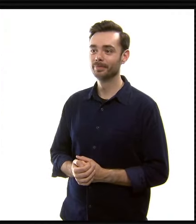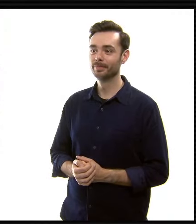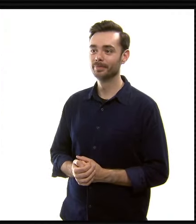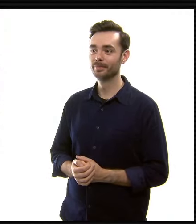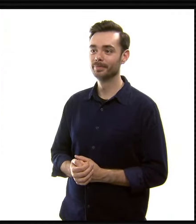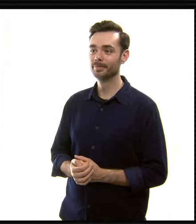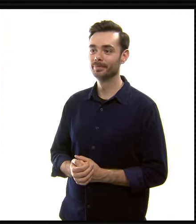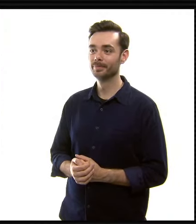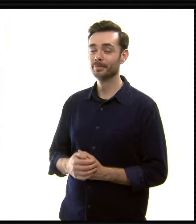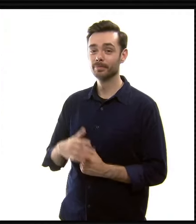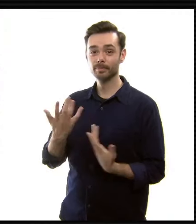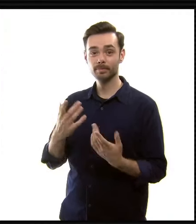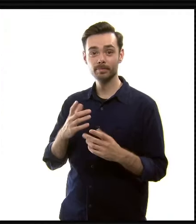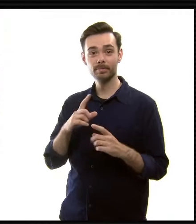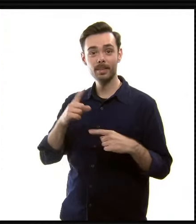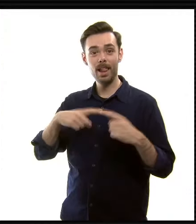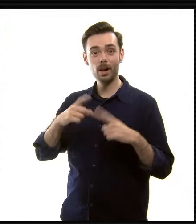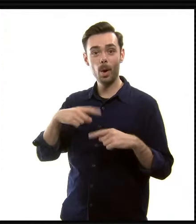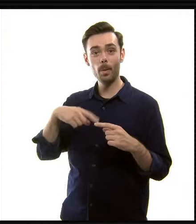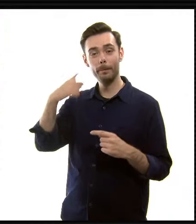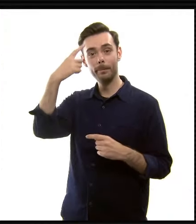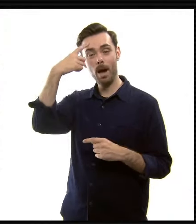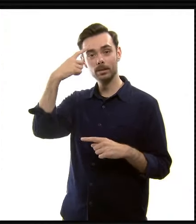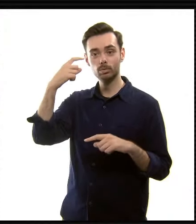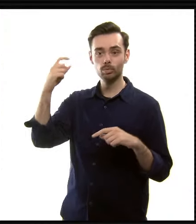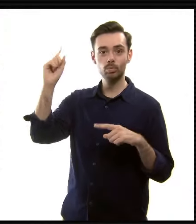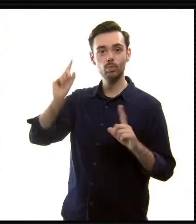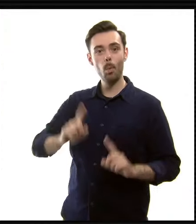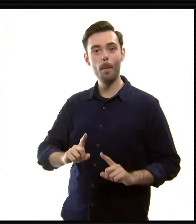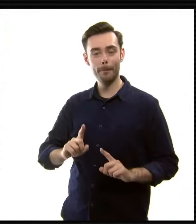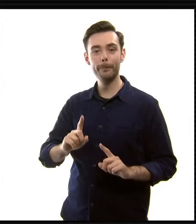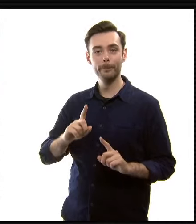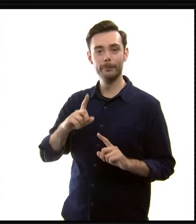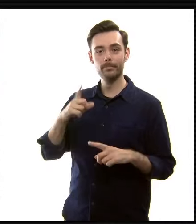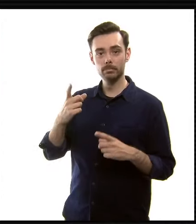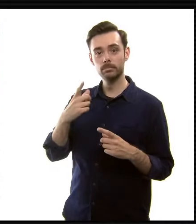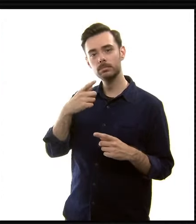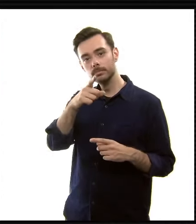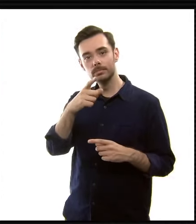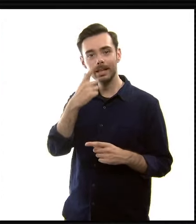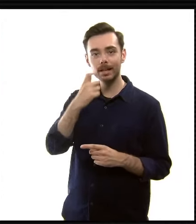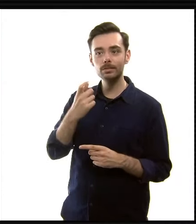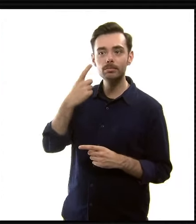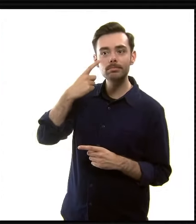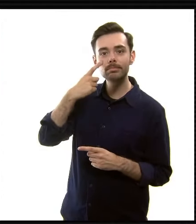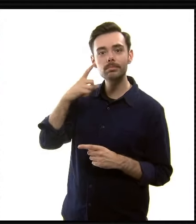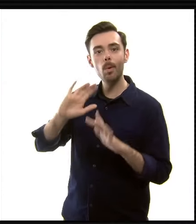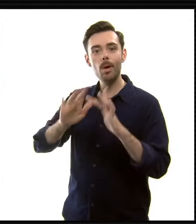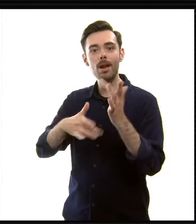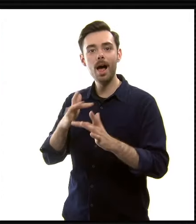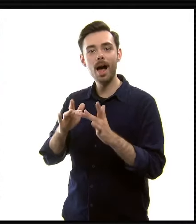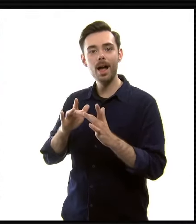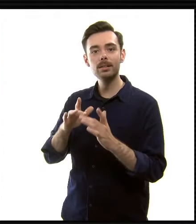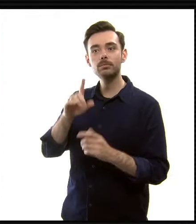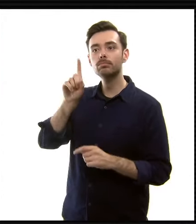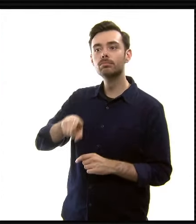LEGO Mindstorm pals can now be checked online with machine learning in the LEGO Mindstorms app, and Charlie can be controlled and all of his other robots